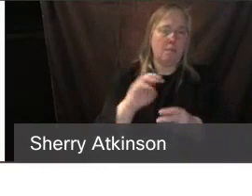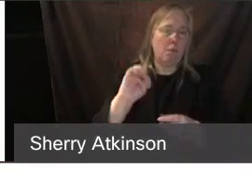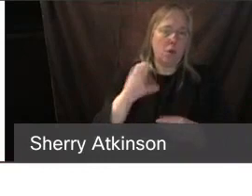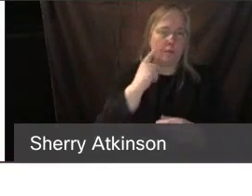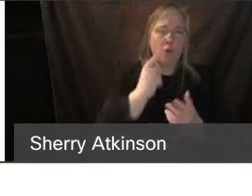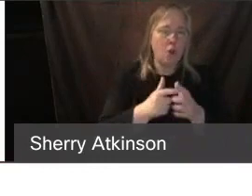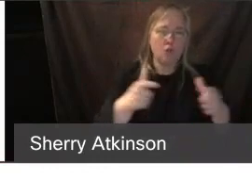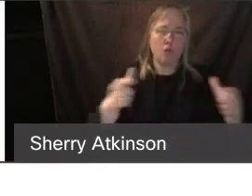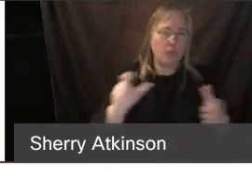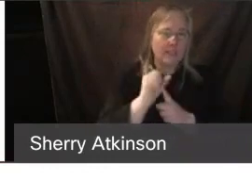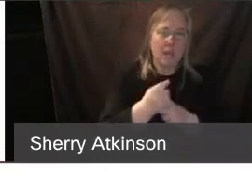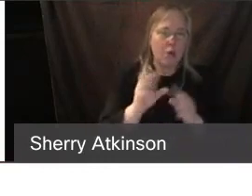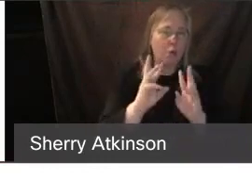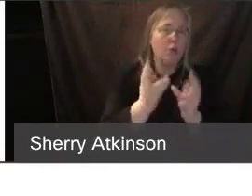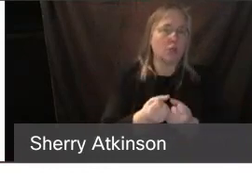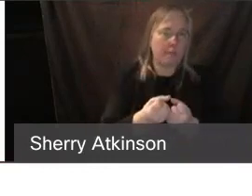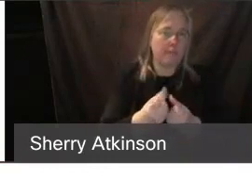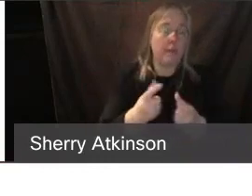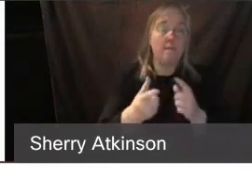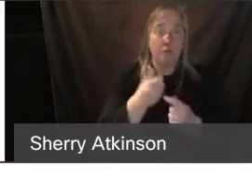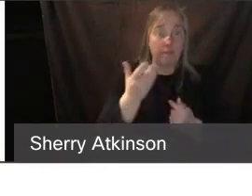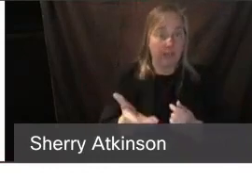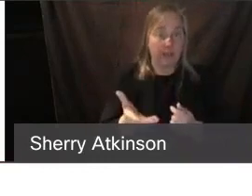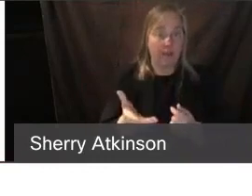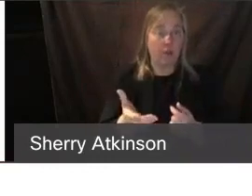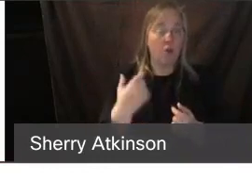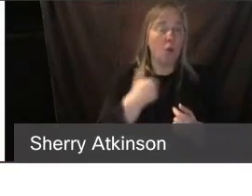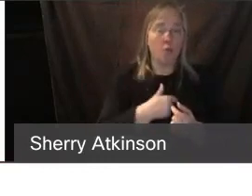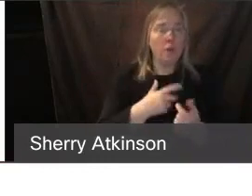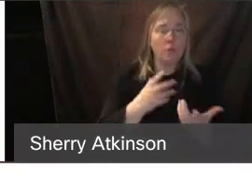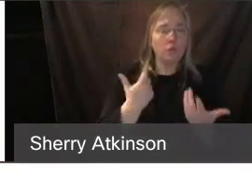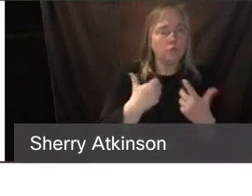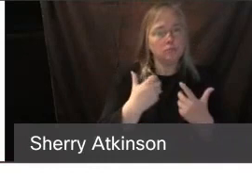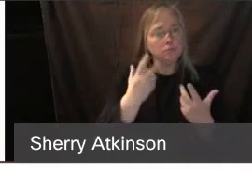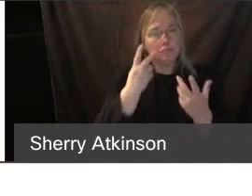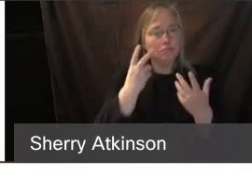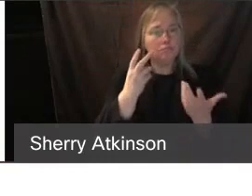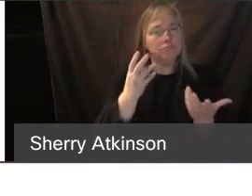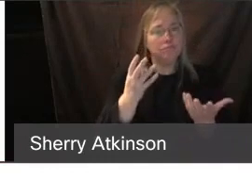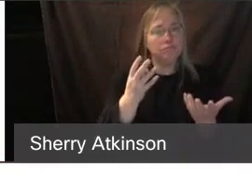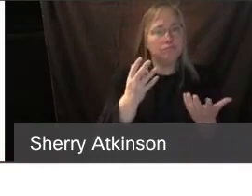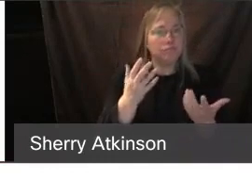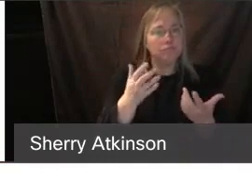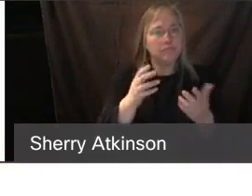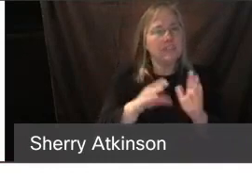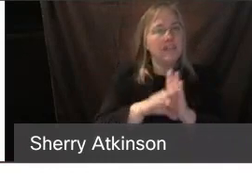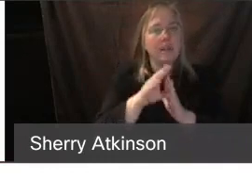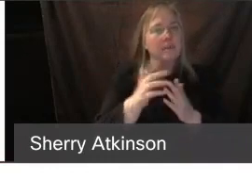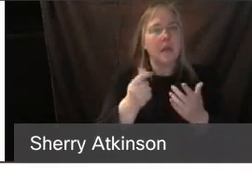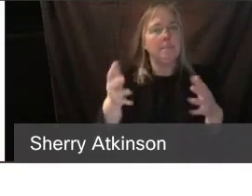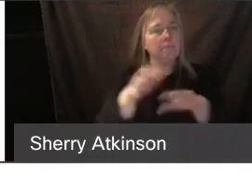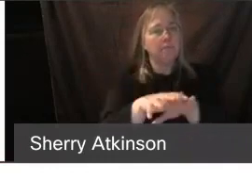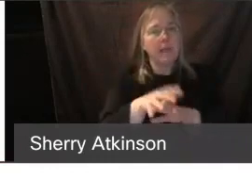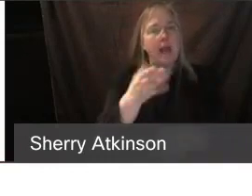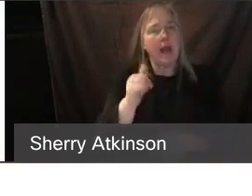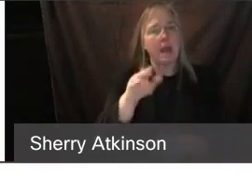And from there, we will seek to develop what a hybrid. So basically asking the public